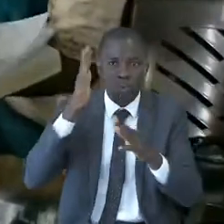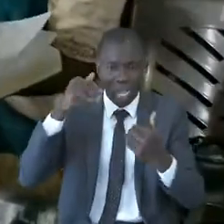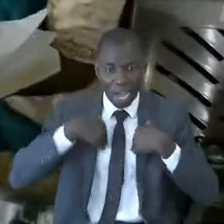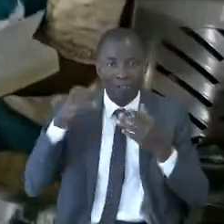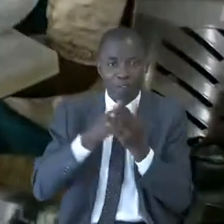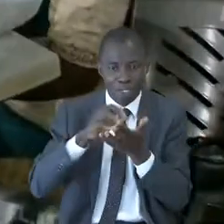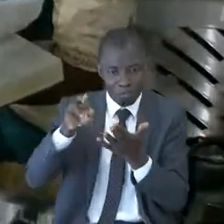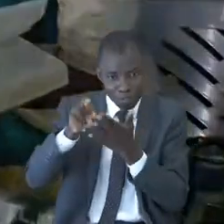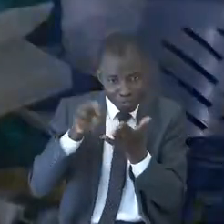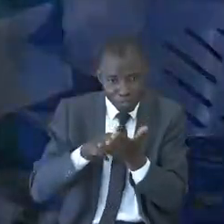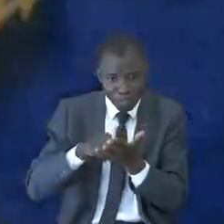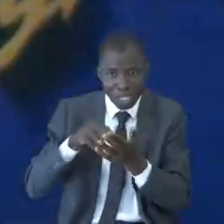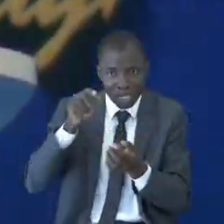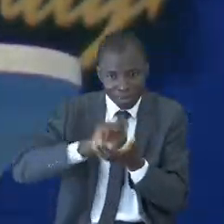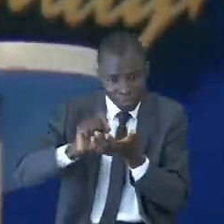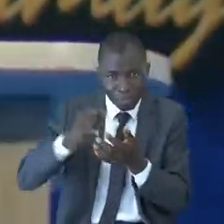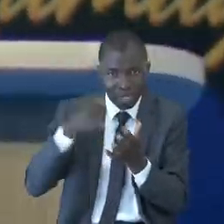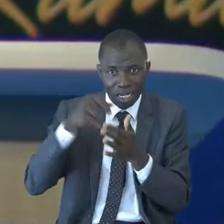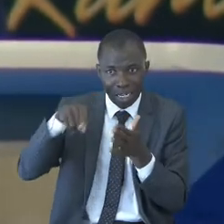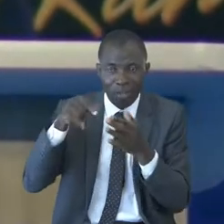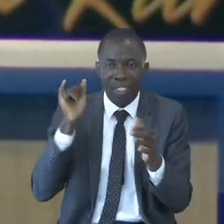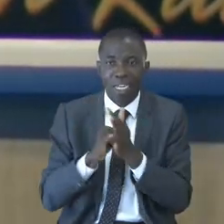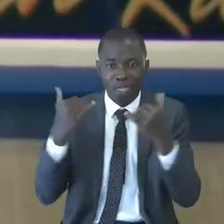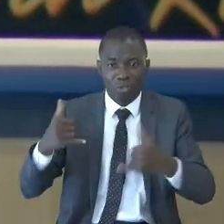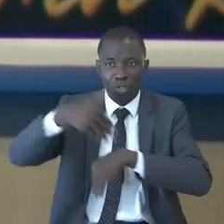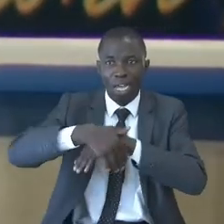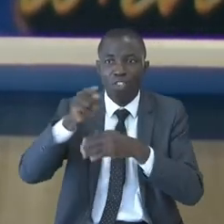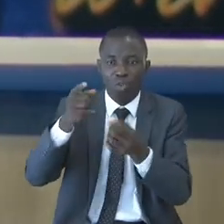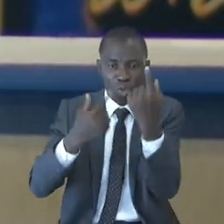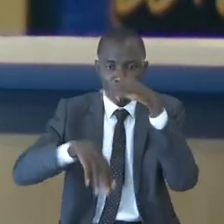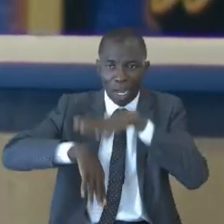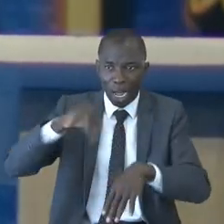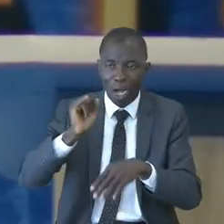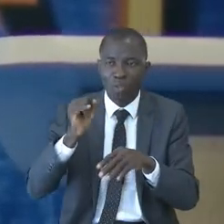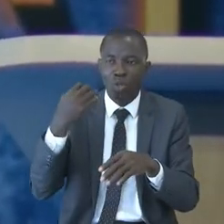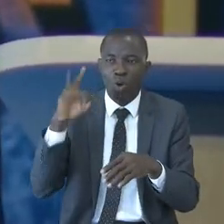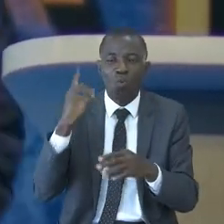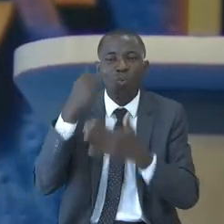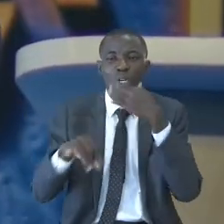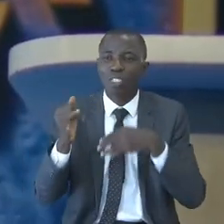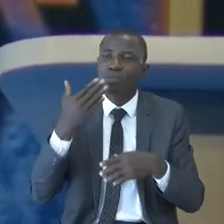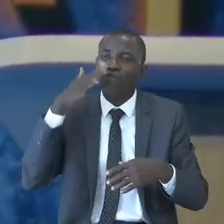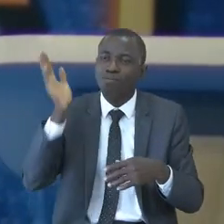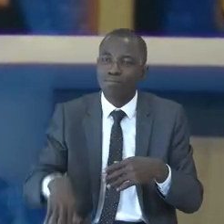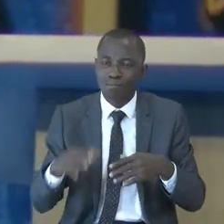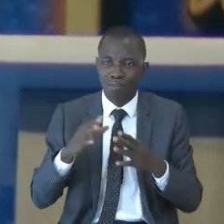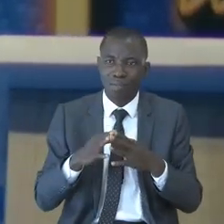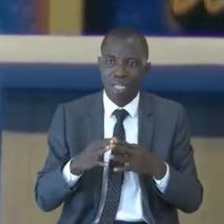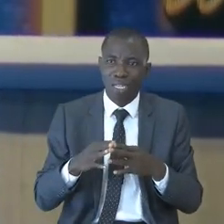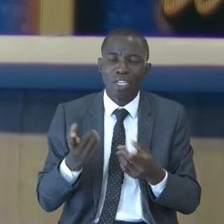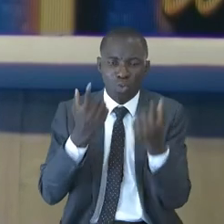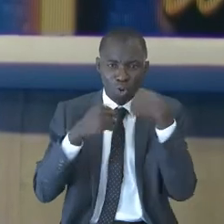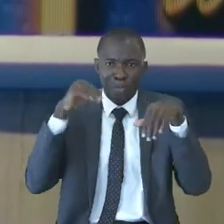record that tonight you came out of what is wrong and you come